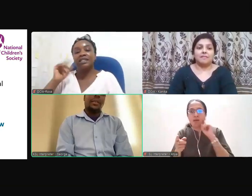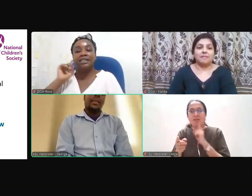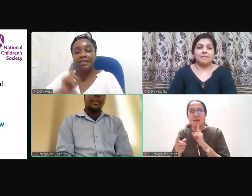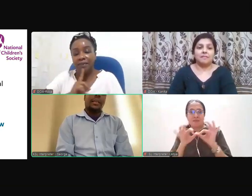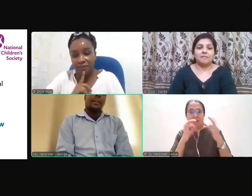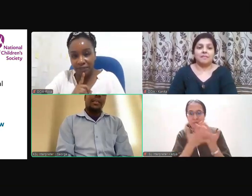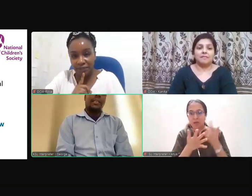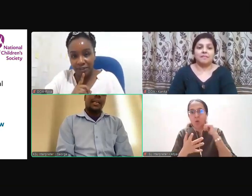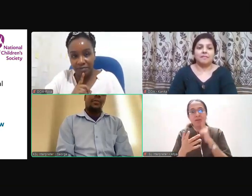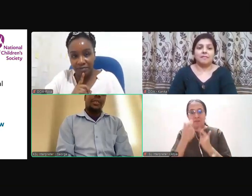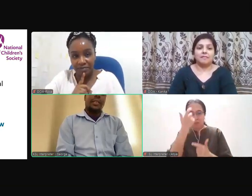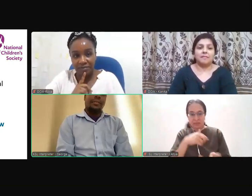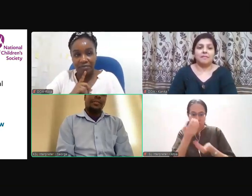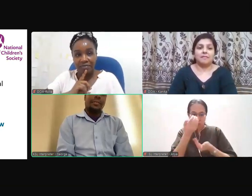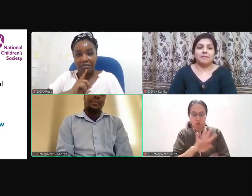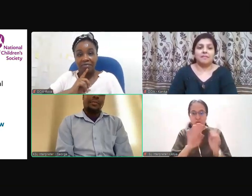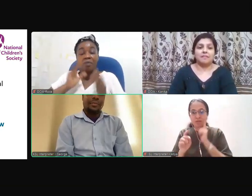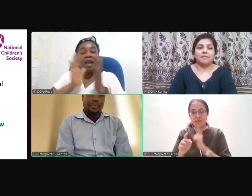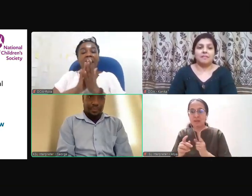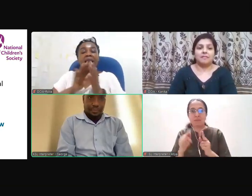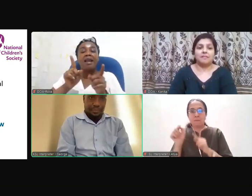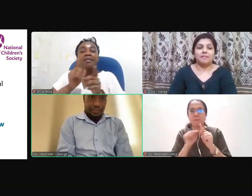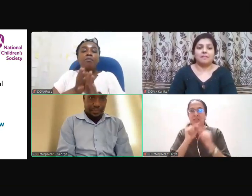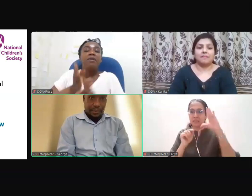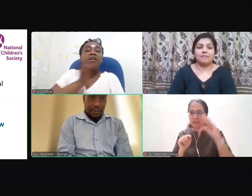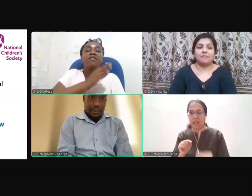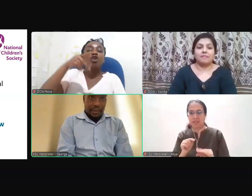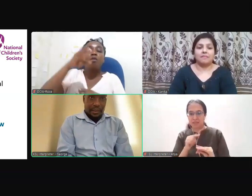person having a child who is deaf.